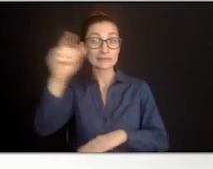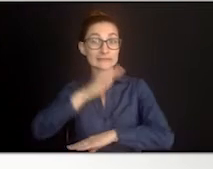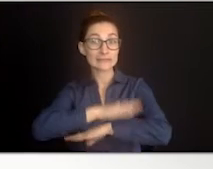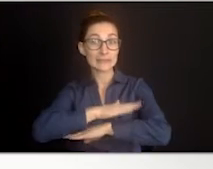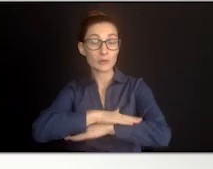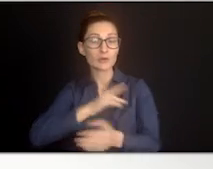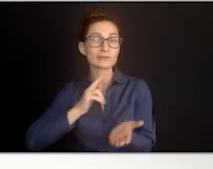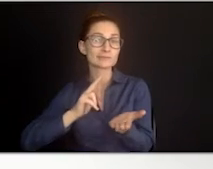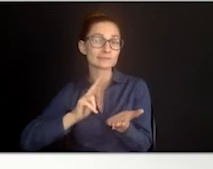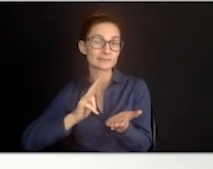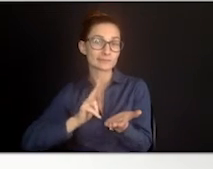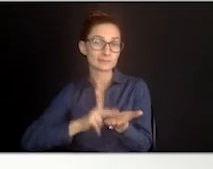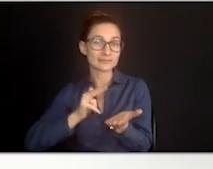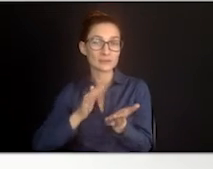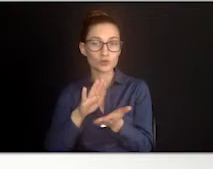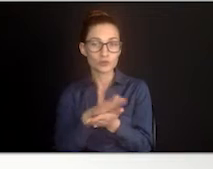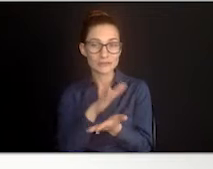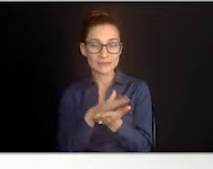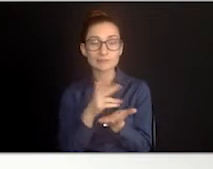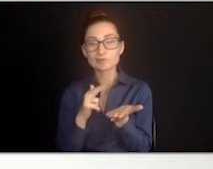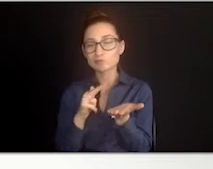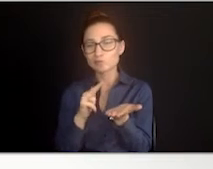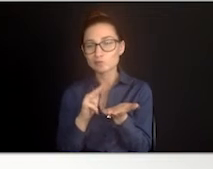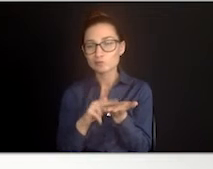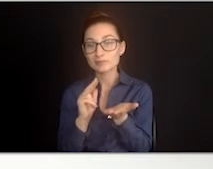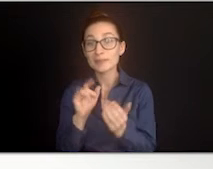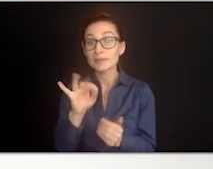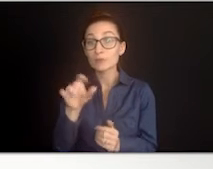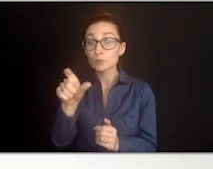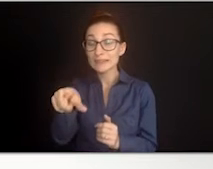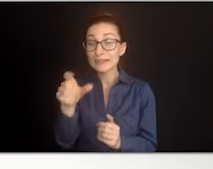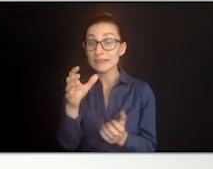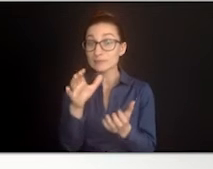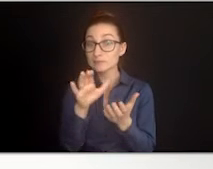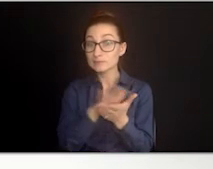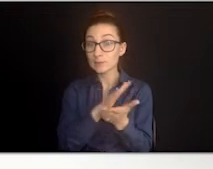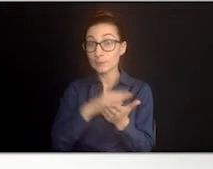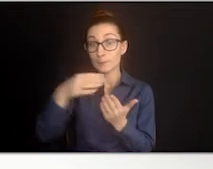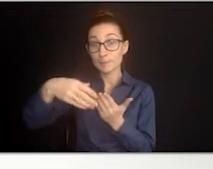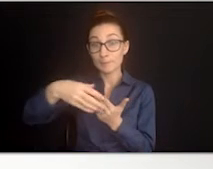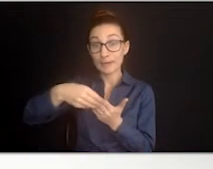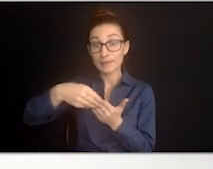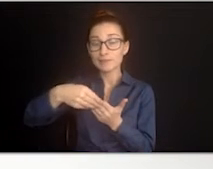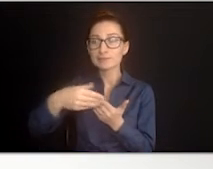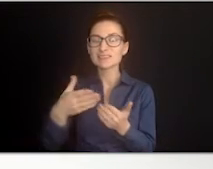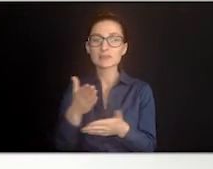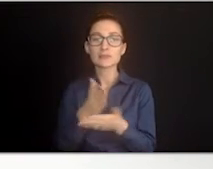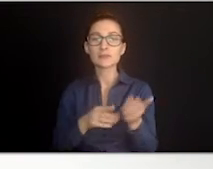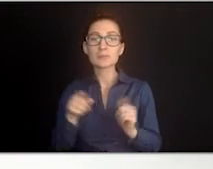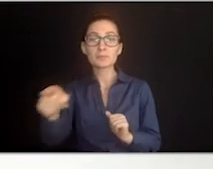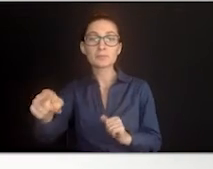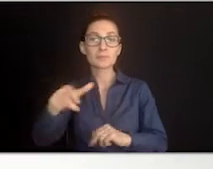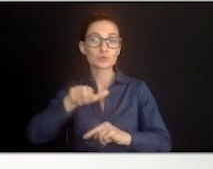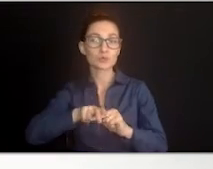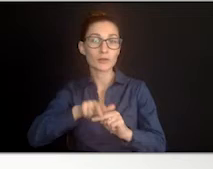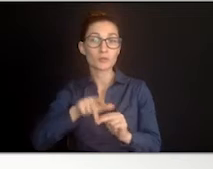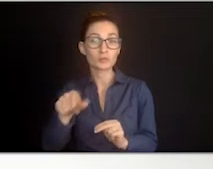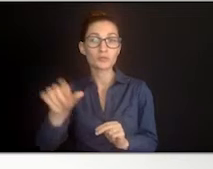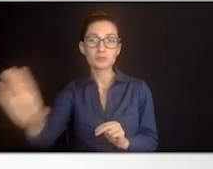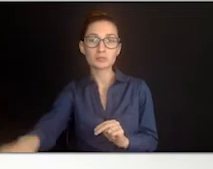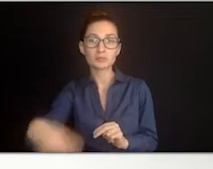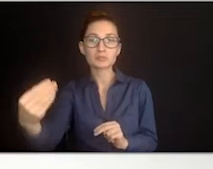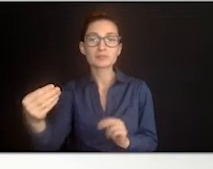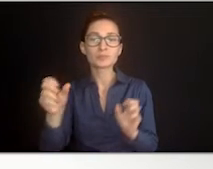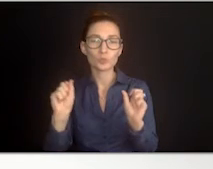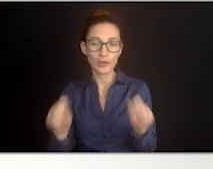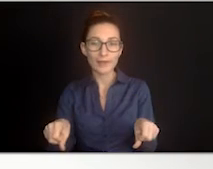the back table, and if you need a packet, there are some more here on the front chairs, and we'll make sure that you leave with a packet if you don't